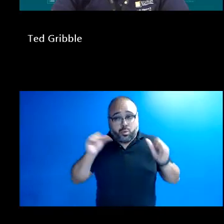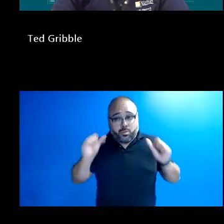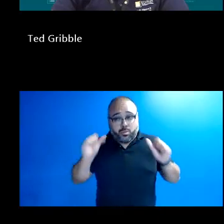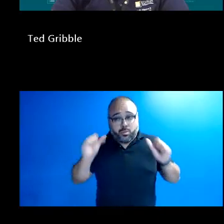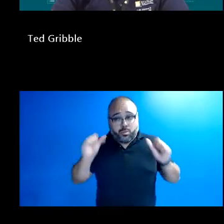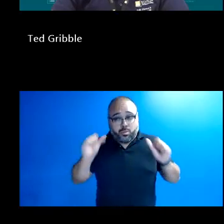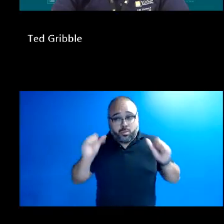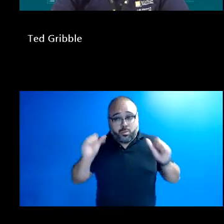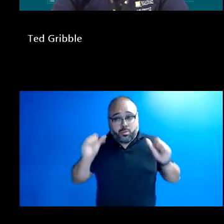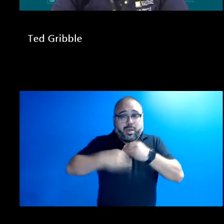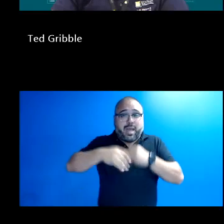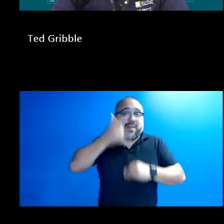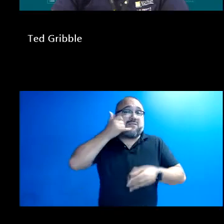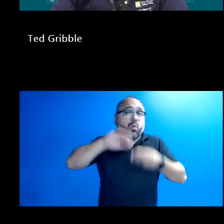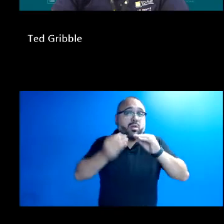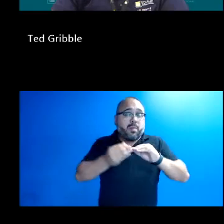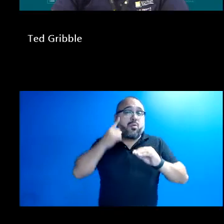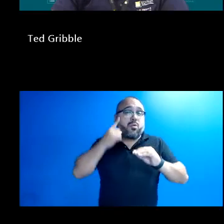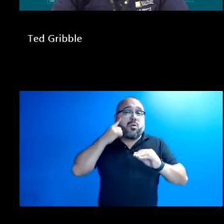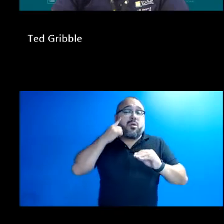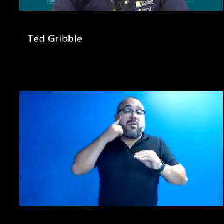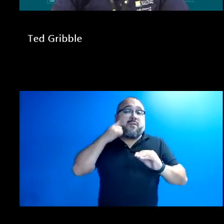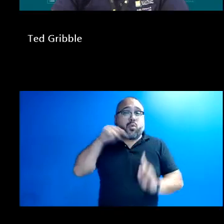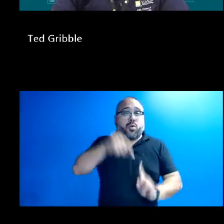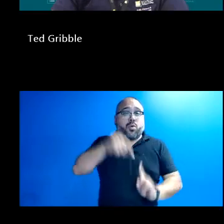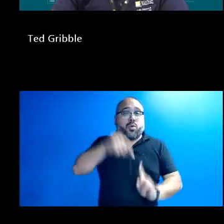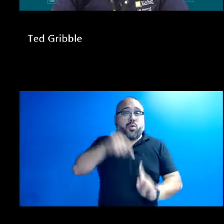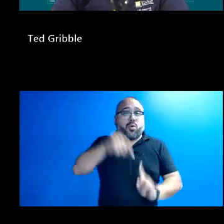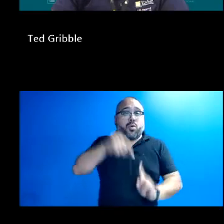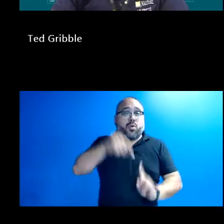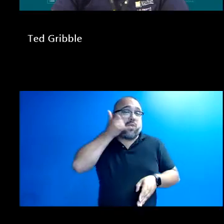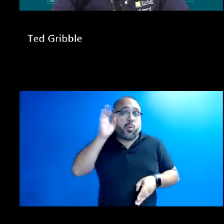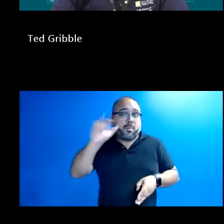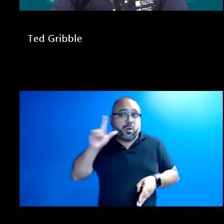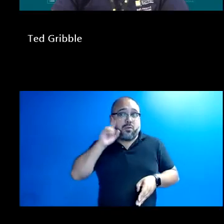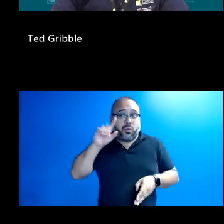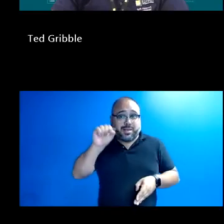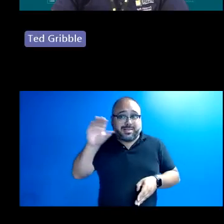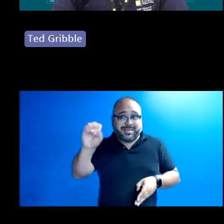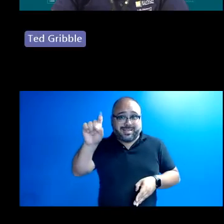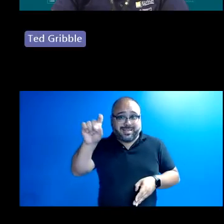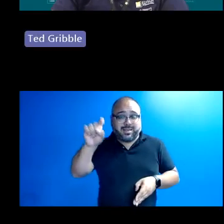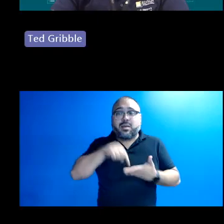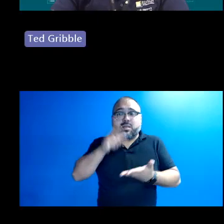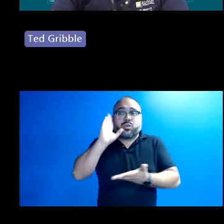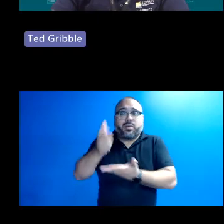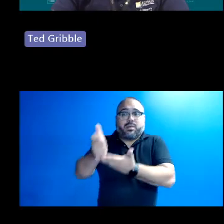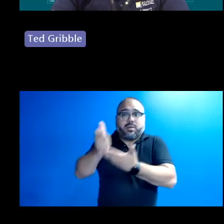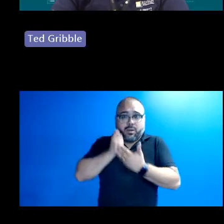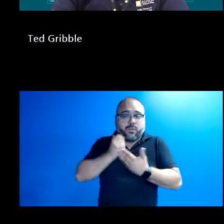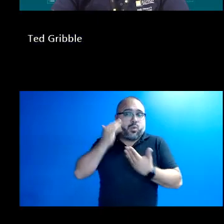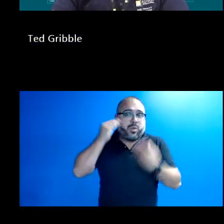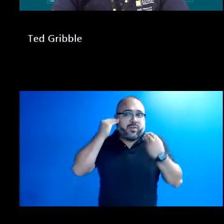circuit number and sub-segment number on an individual's phone bill? This would be helpful knowing this information